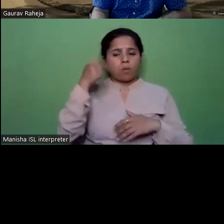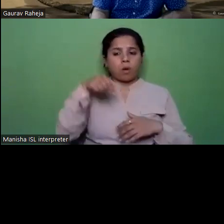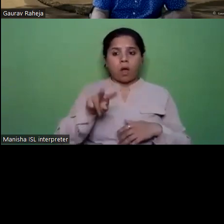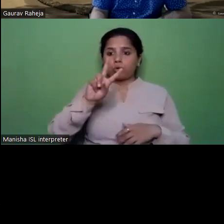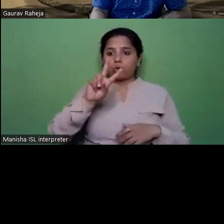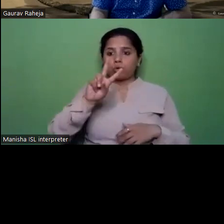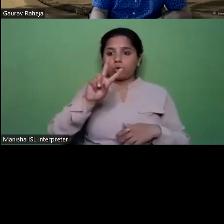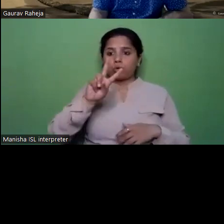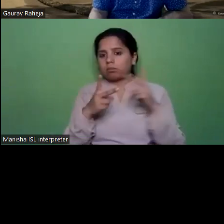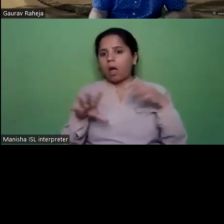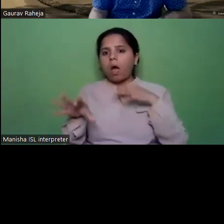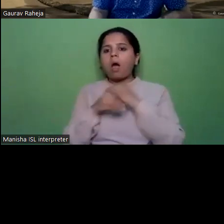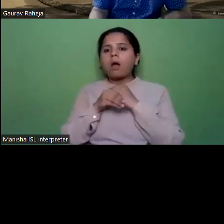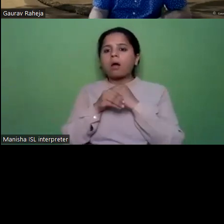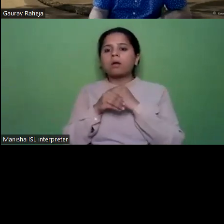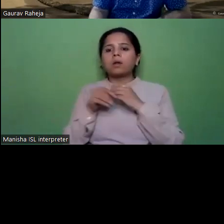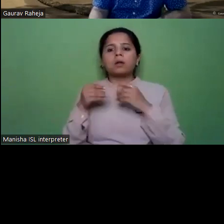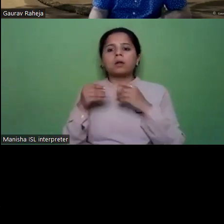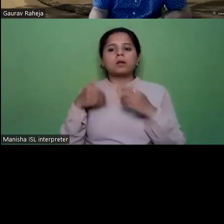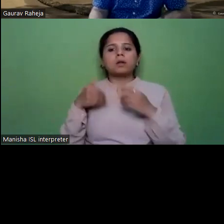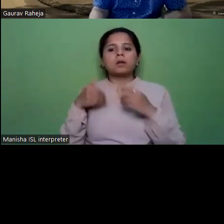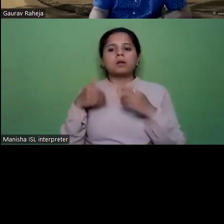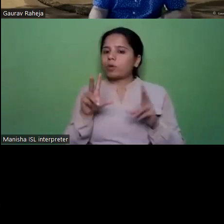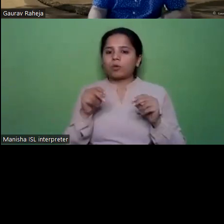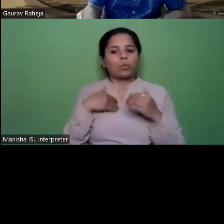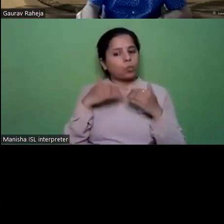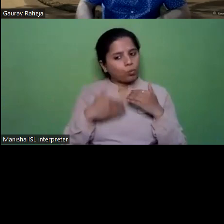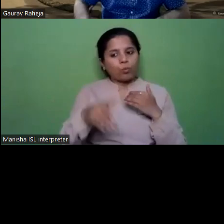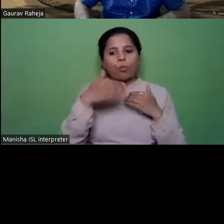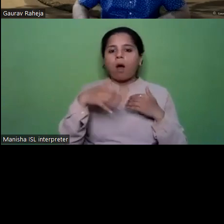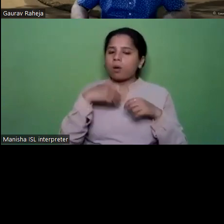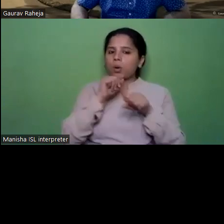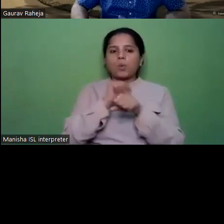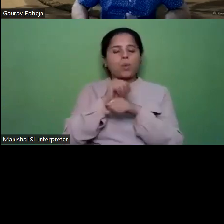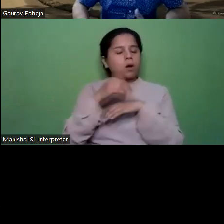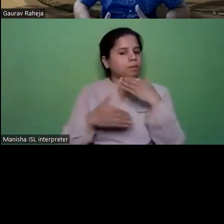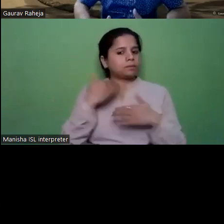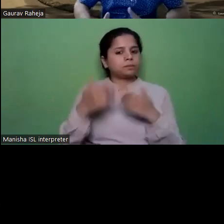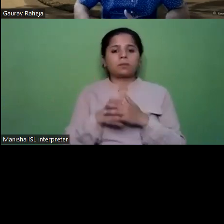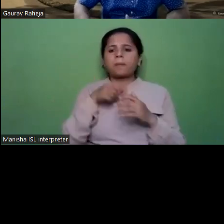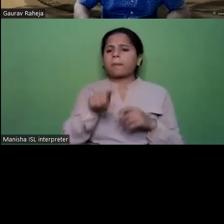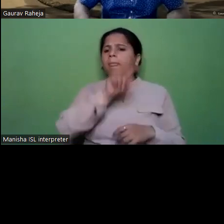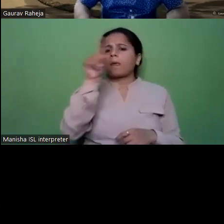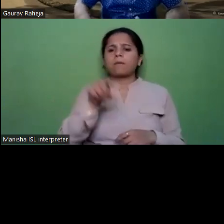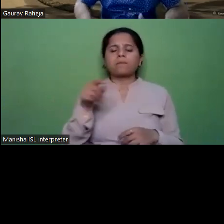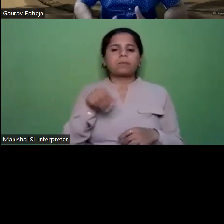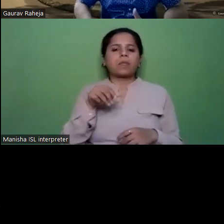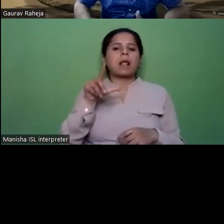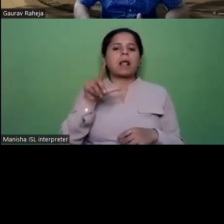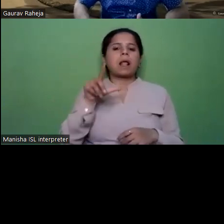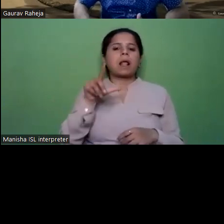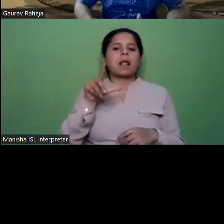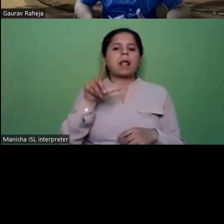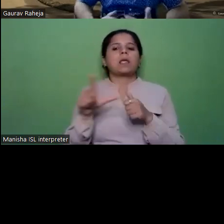of disabilities. And we are not stopping yet. We have to move forward. The question is, through the legal systems, the